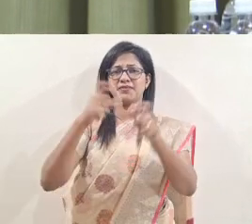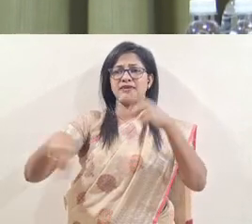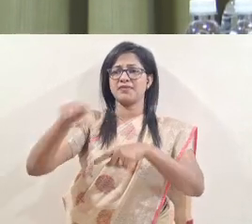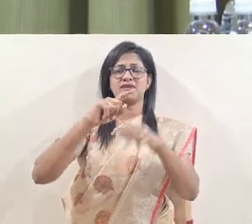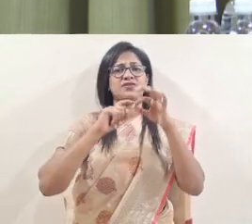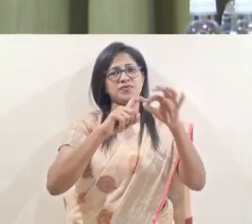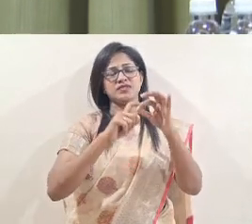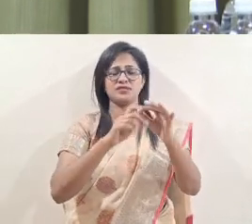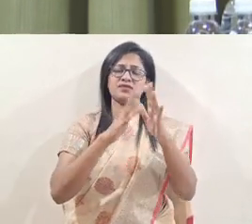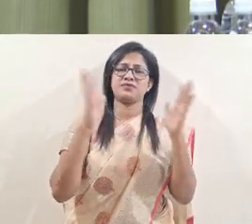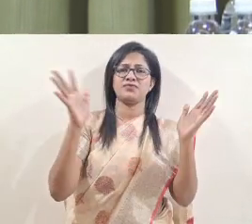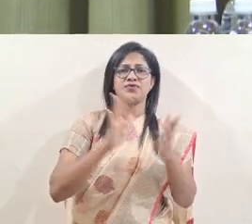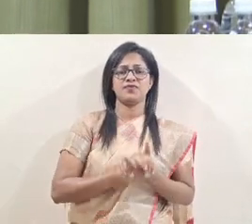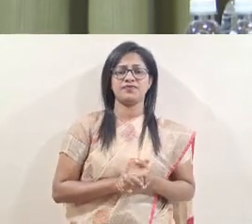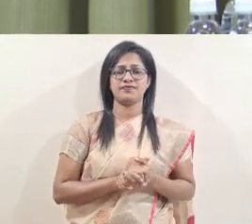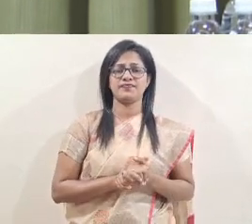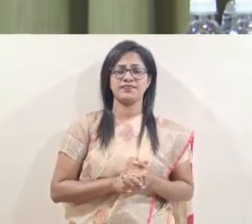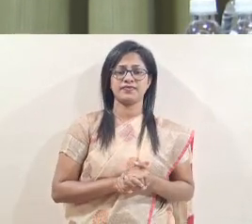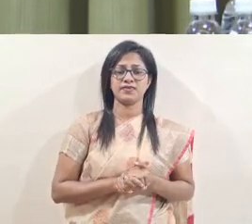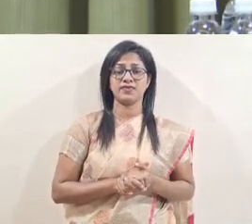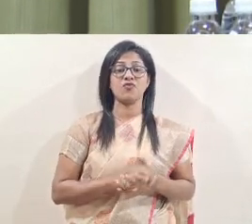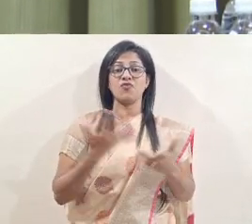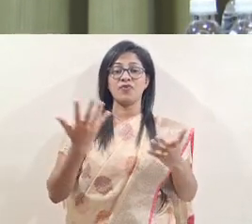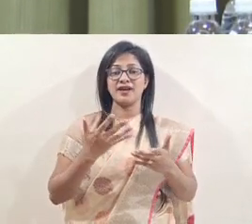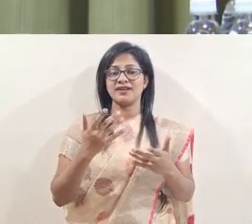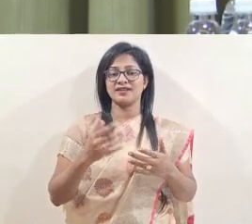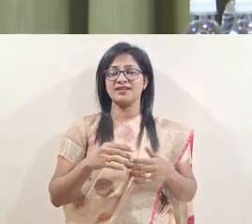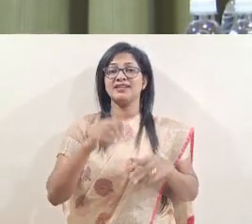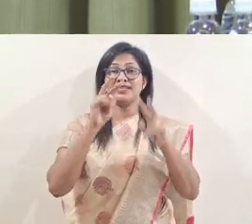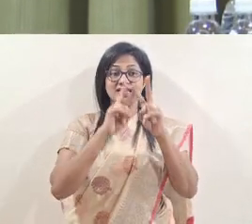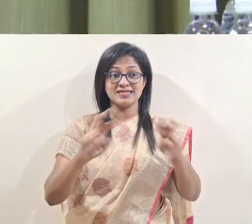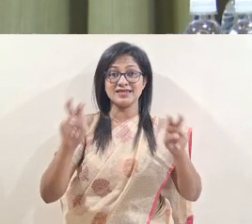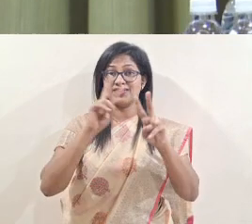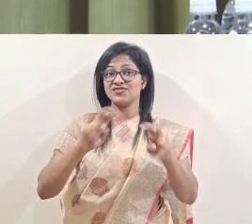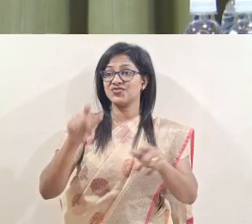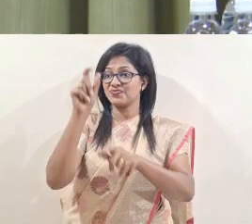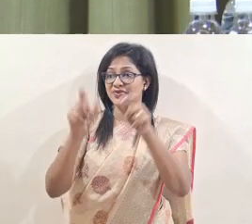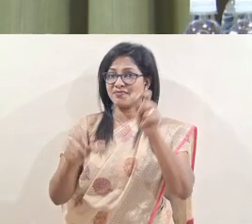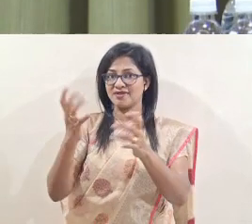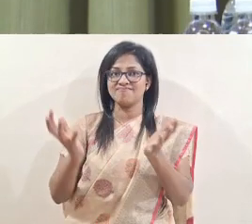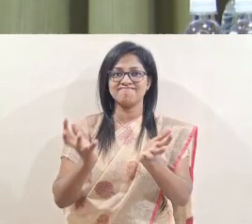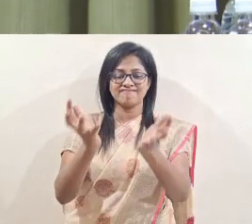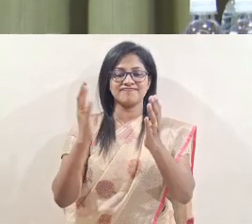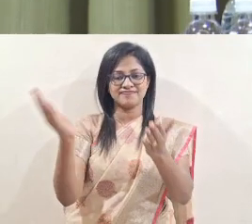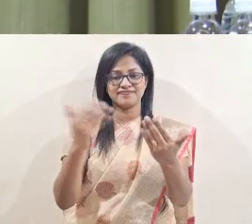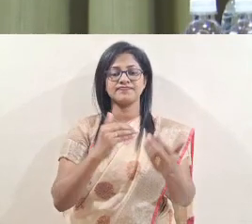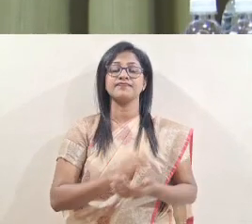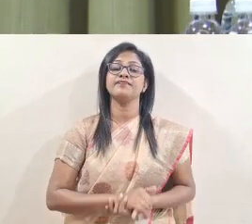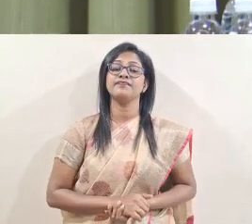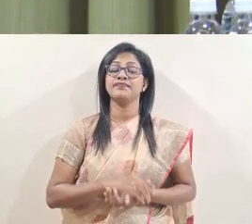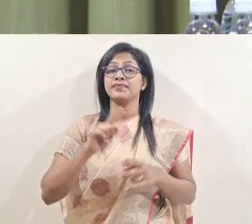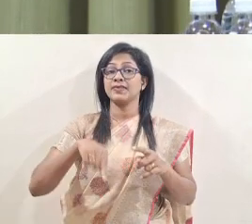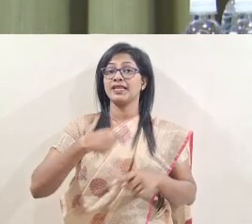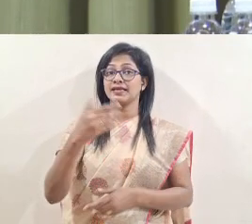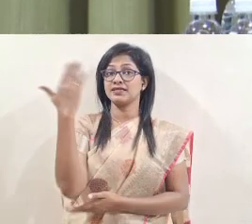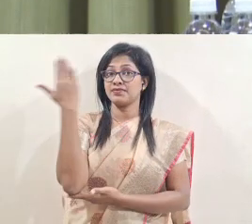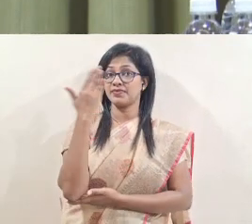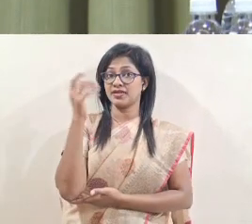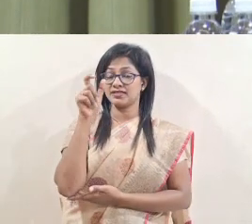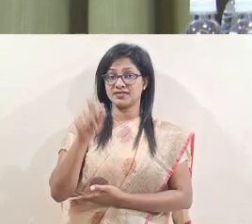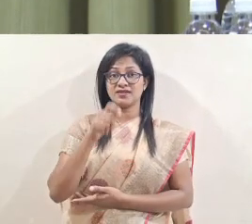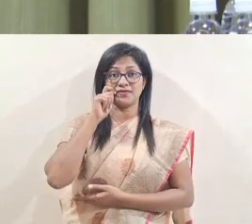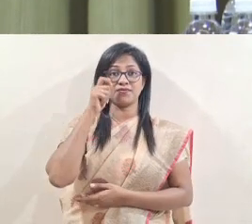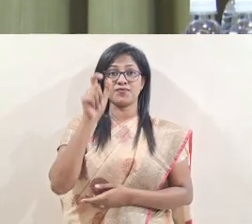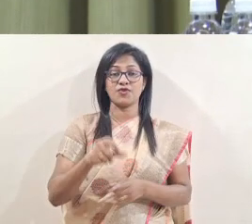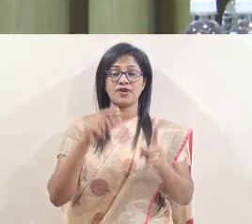was just asking in order to encourage the researchers initially. Okay. Next presenter is Puneet